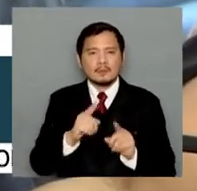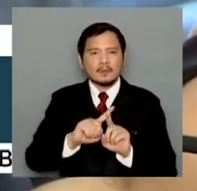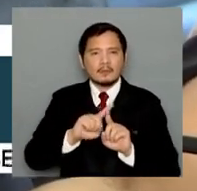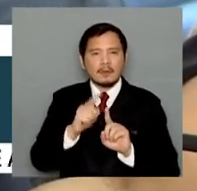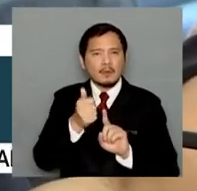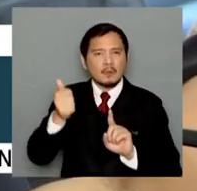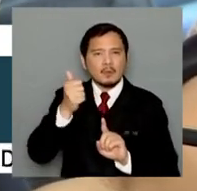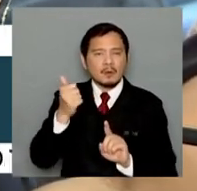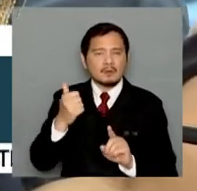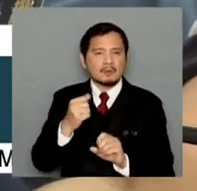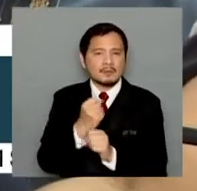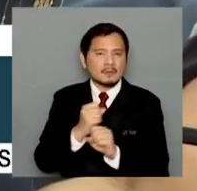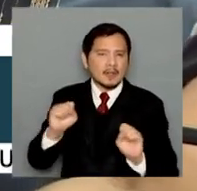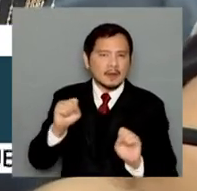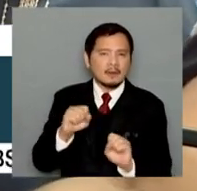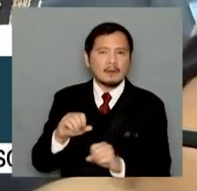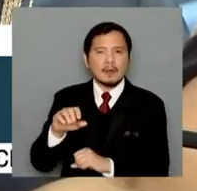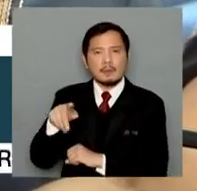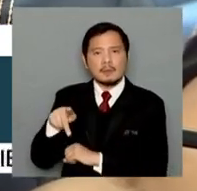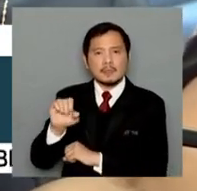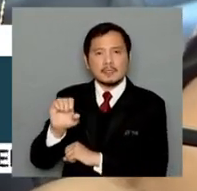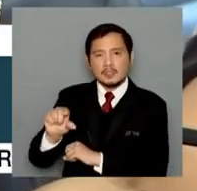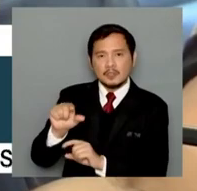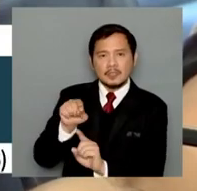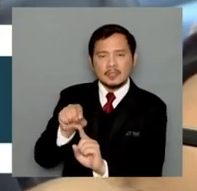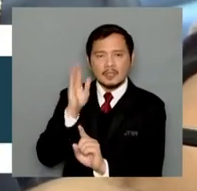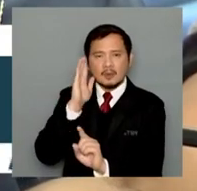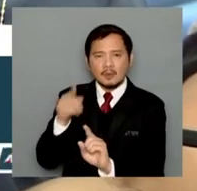of course, the Coast Guard, we are deploying assets there.